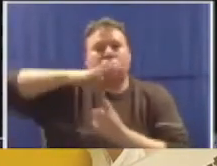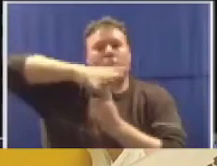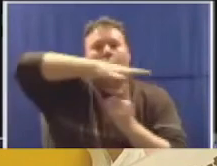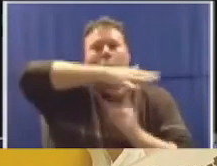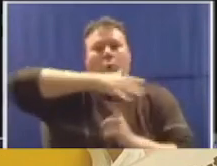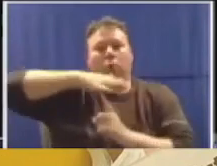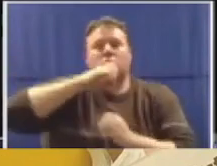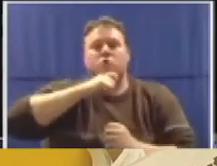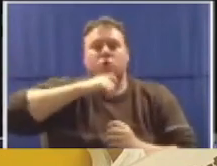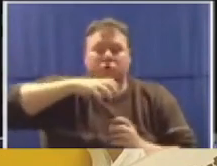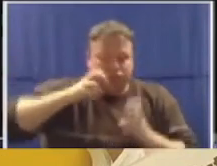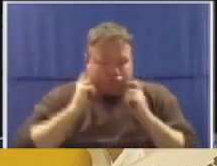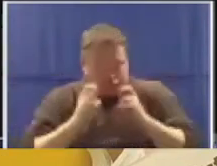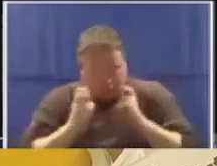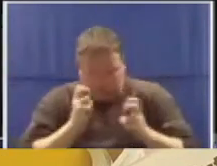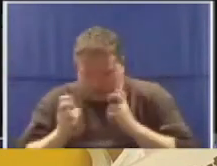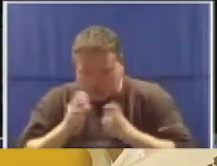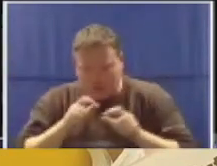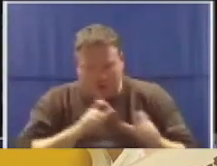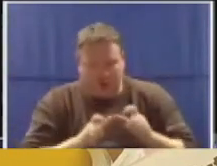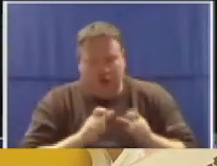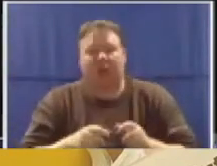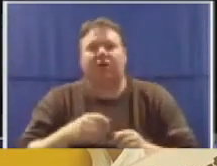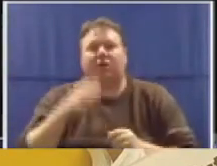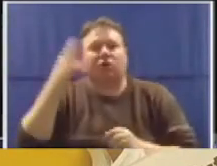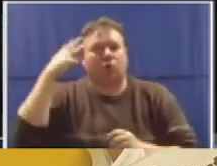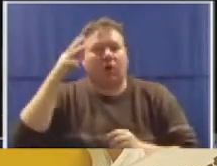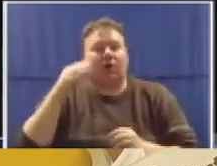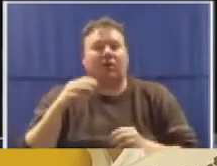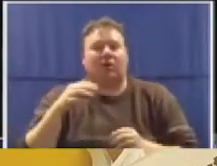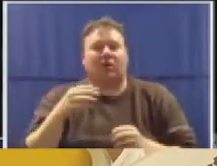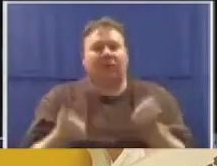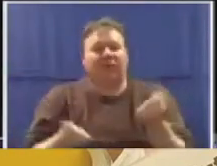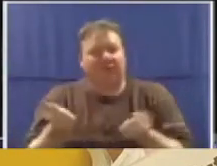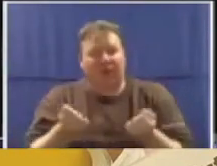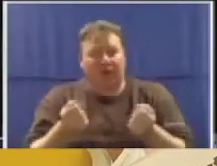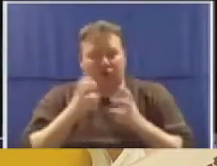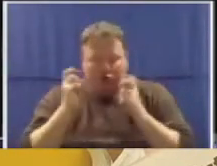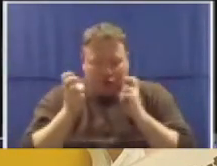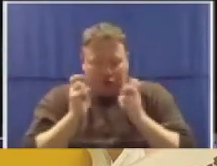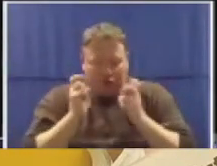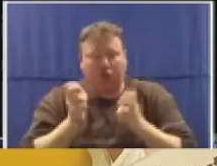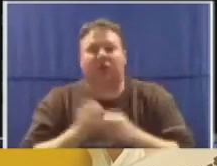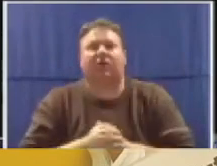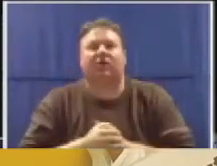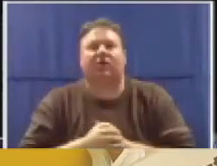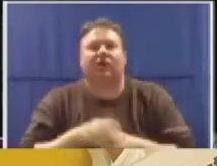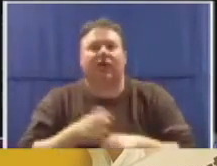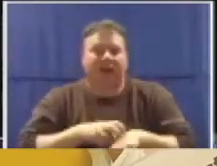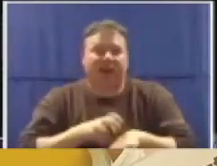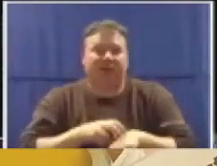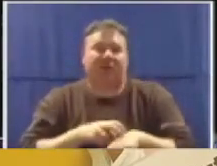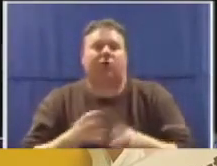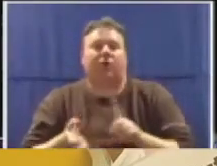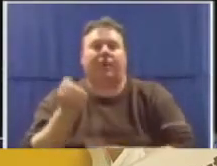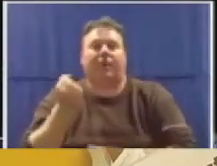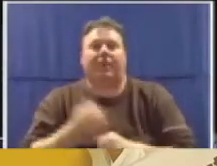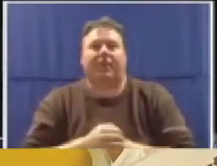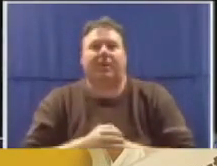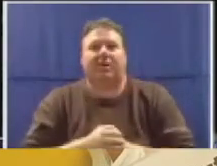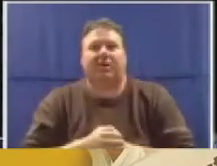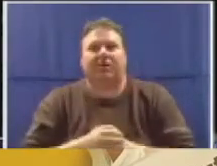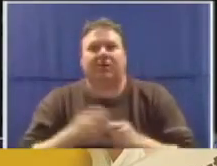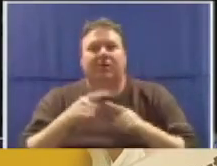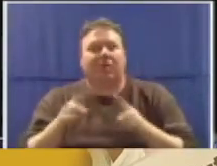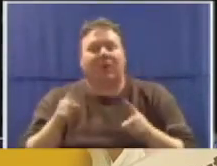Tshwane, off-road vehicles are being deployed. But as successful and necessary as these measures are, they can only be a